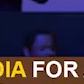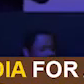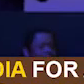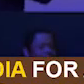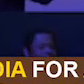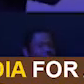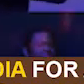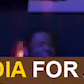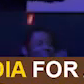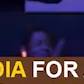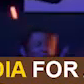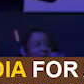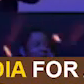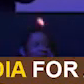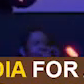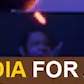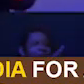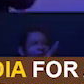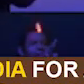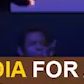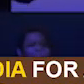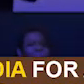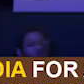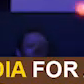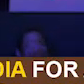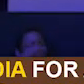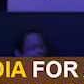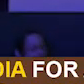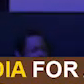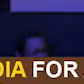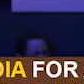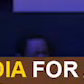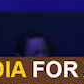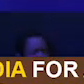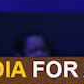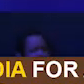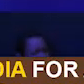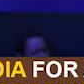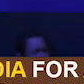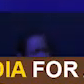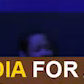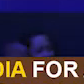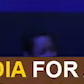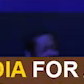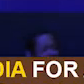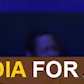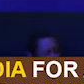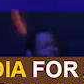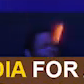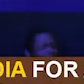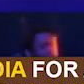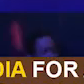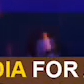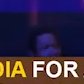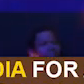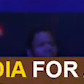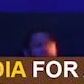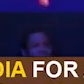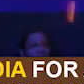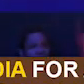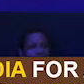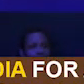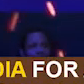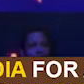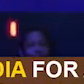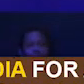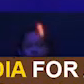no e ye Baraba na mum na edin Yesu no efam ho. So when the crowd had gathered,